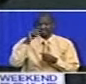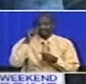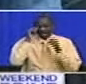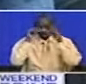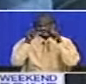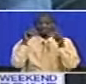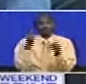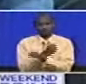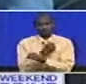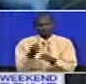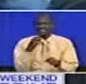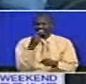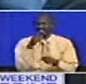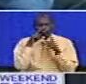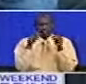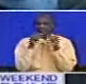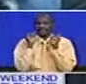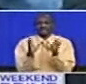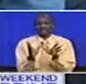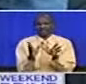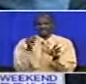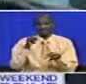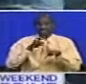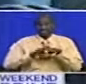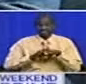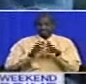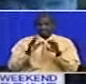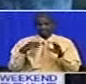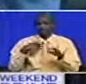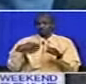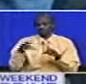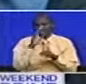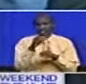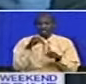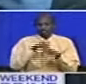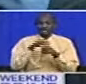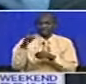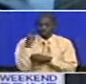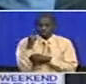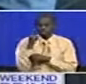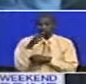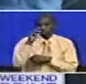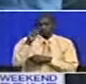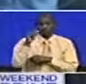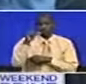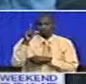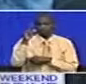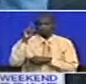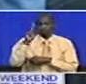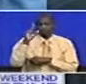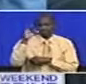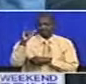eyes or even say a word. Sitting by her side is her daughter-in-law, Lucy Mushiri, whom they were kidnapped